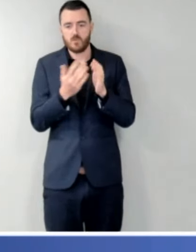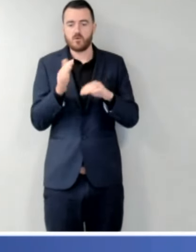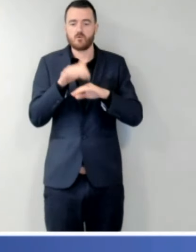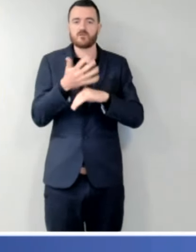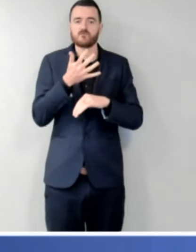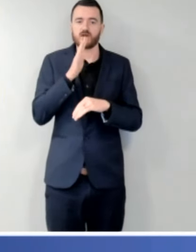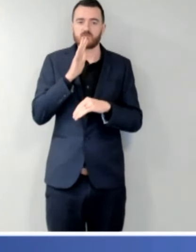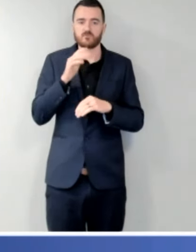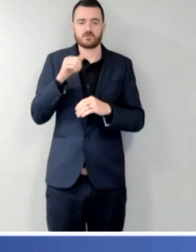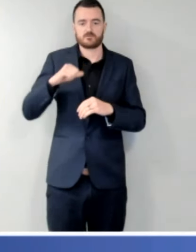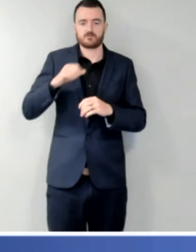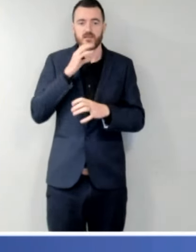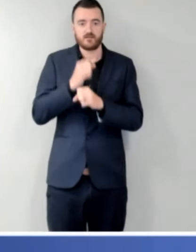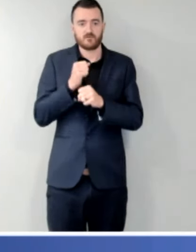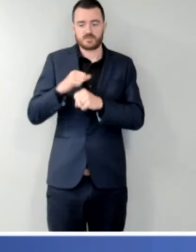parliament.